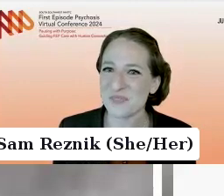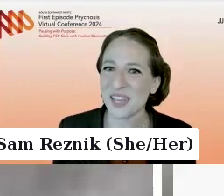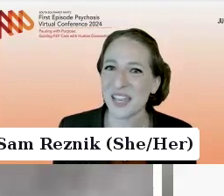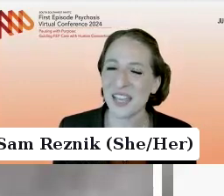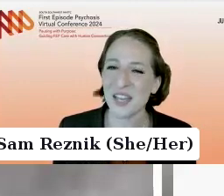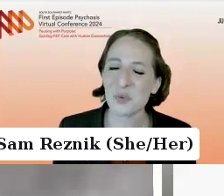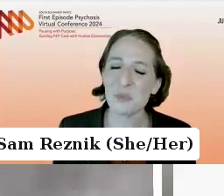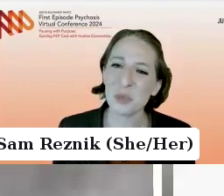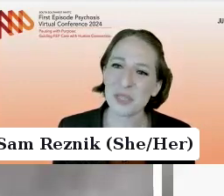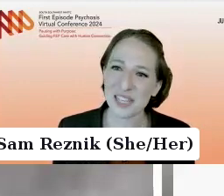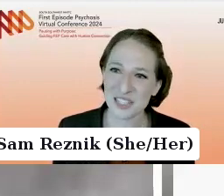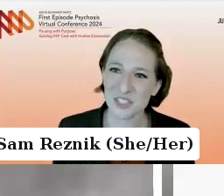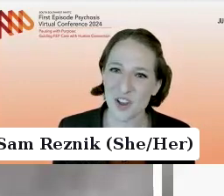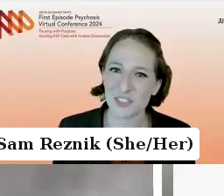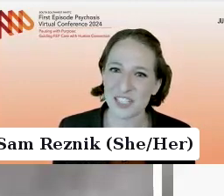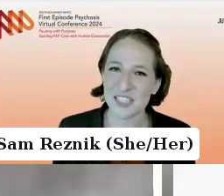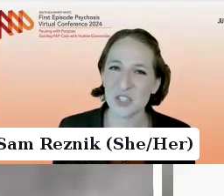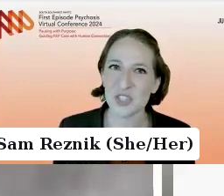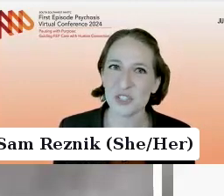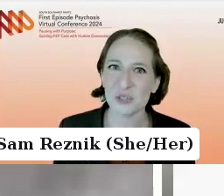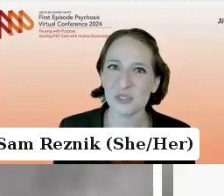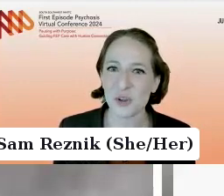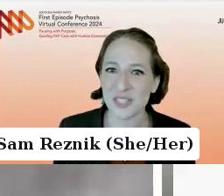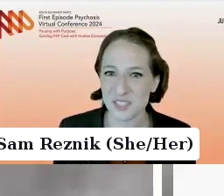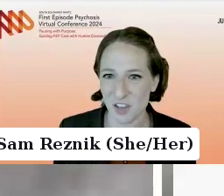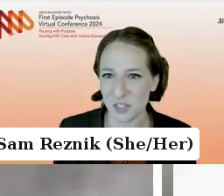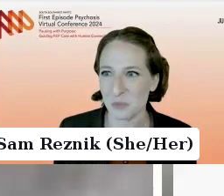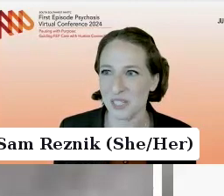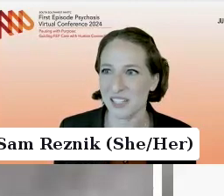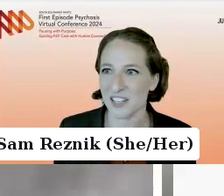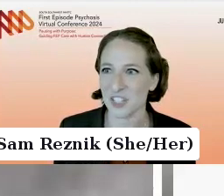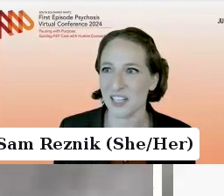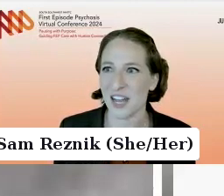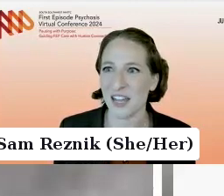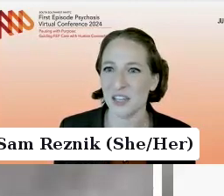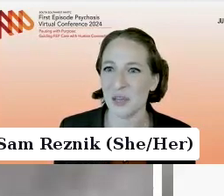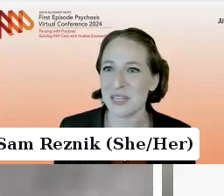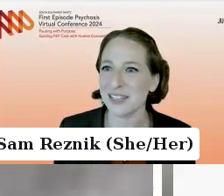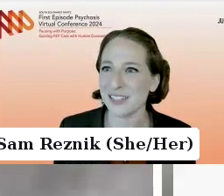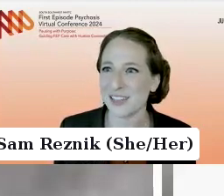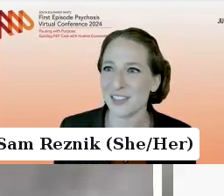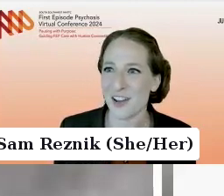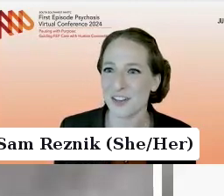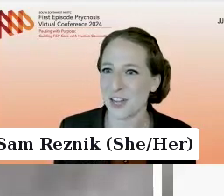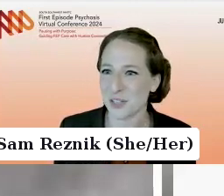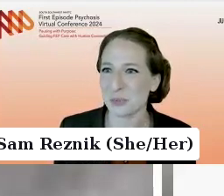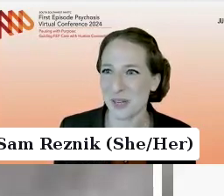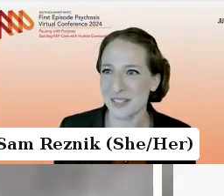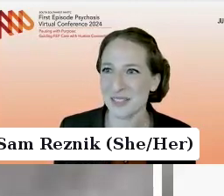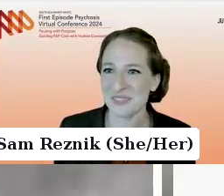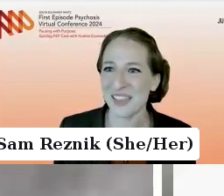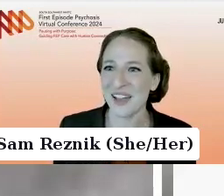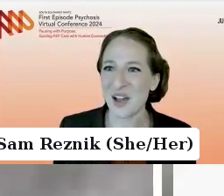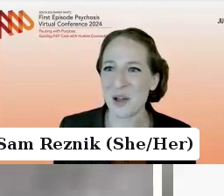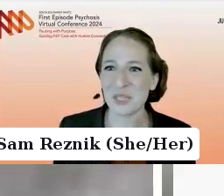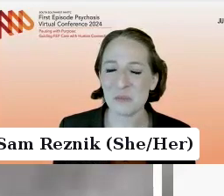field. And when we were planning this conference to focus on human connection, I immediately thought of Dr.